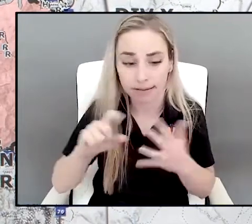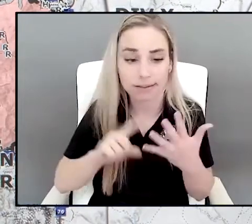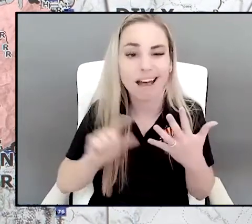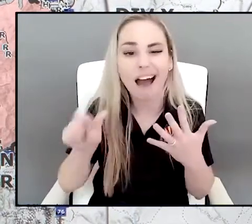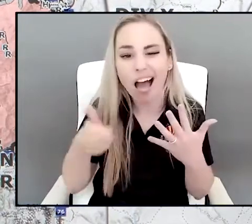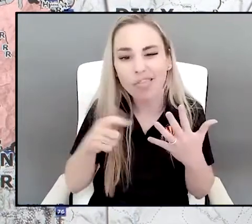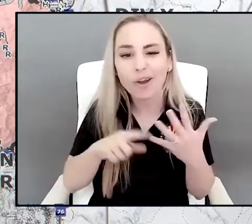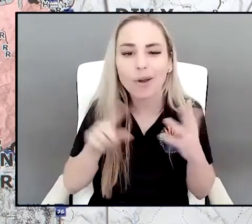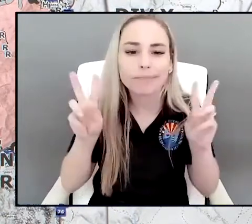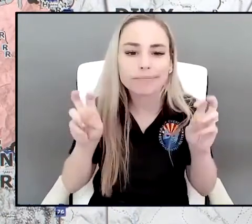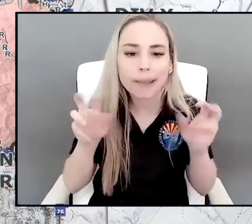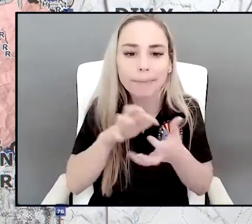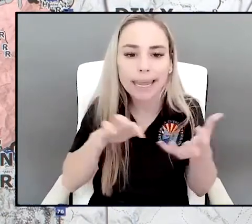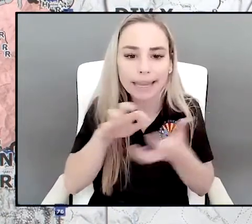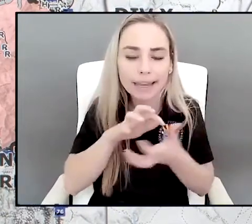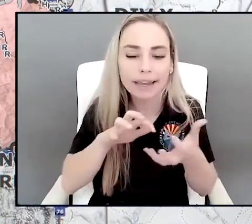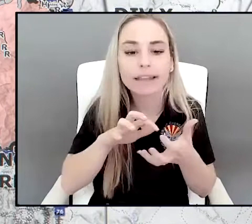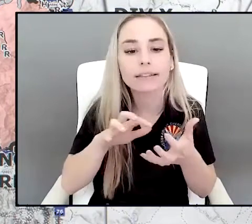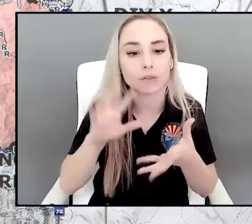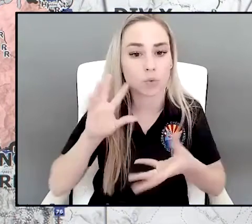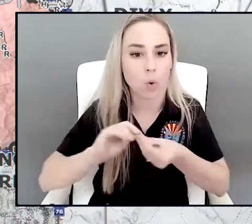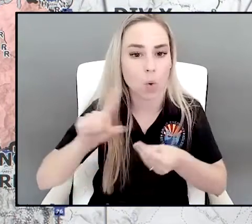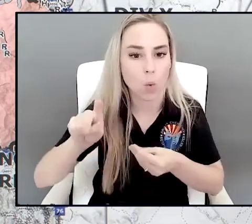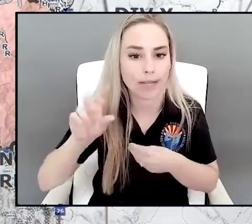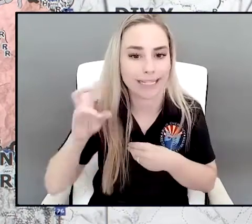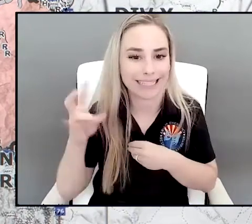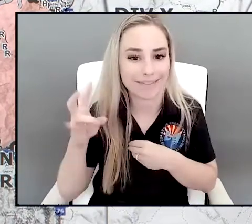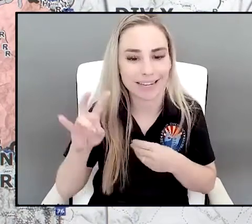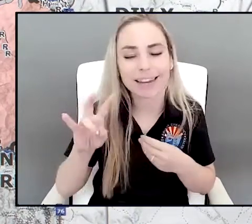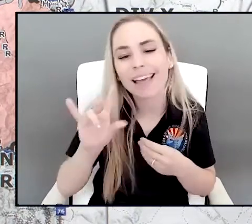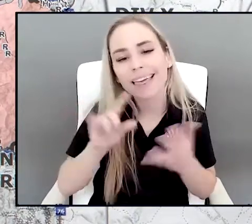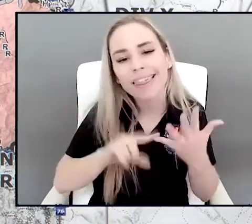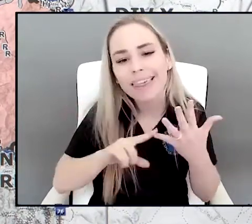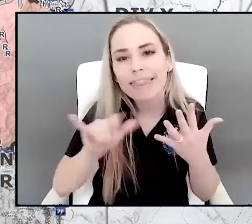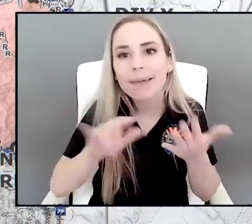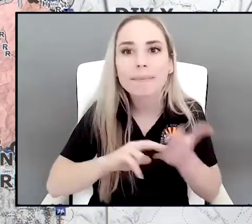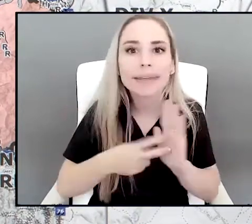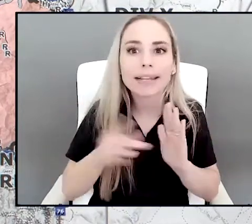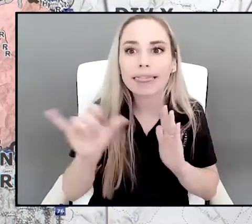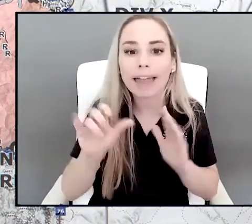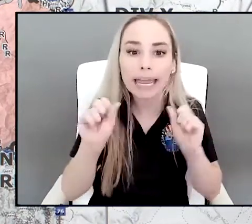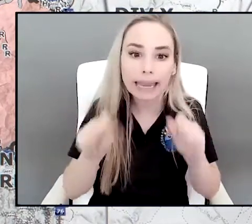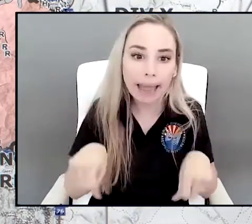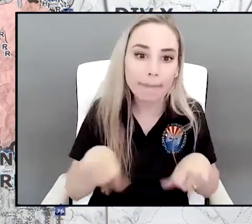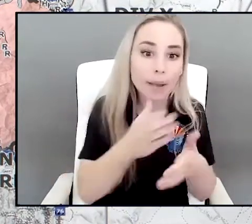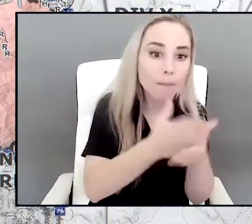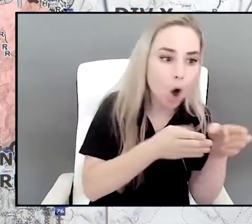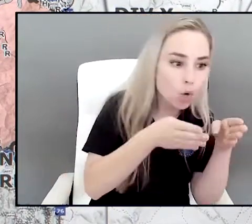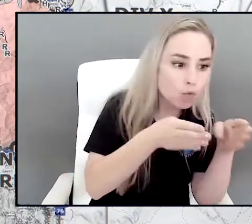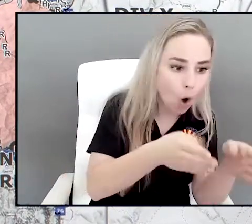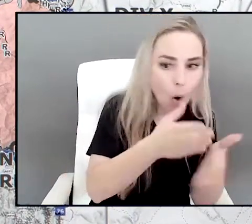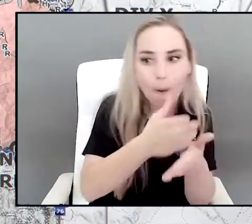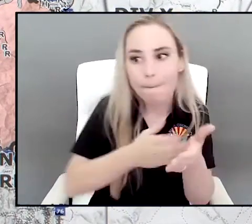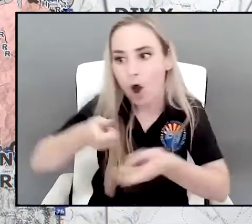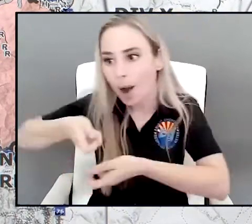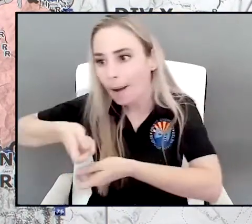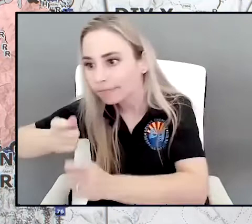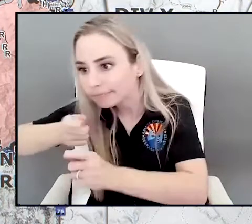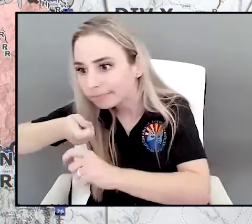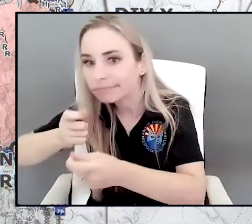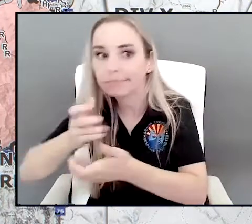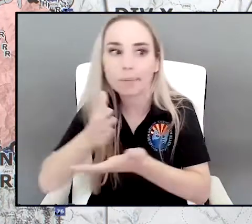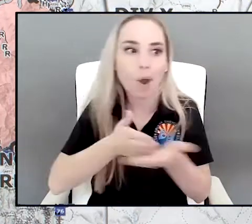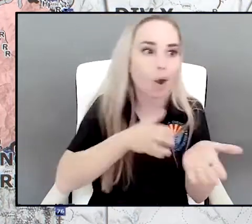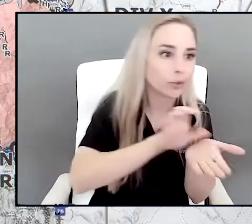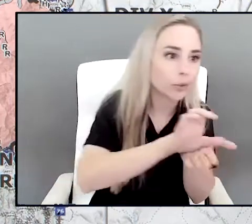mixed lines, which is 117, and that can be any kind of mixture of roads, dozers, hand line,